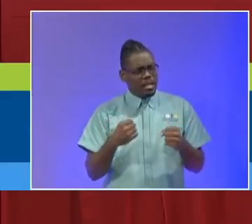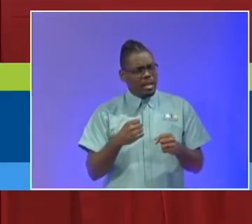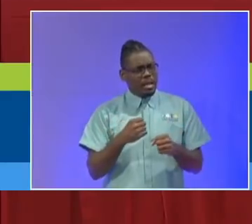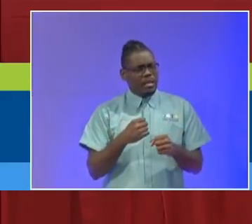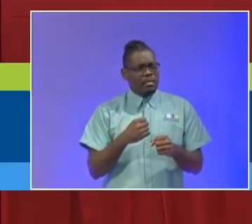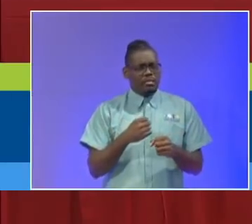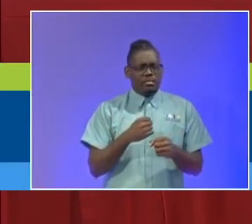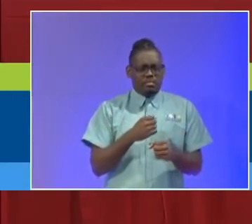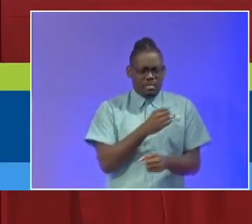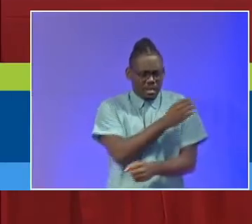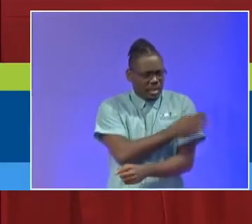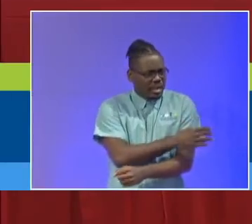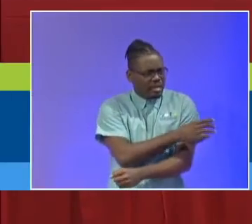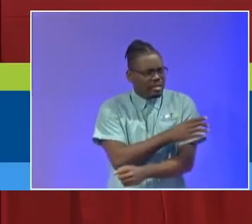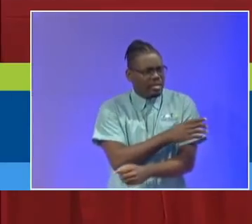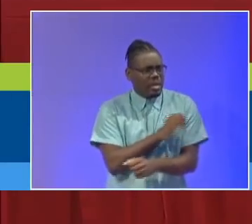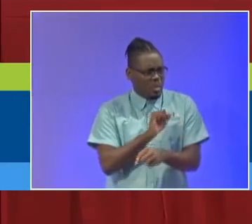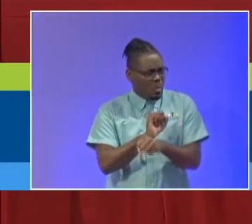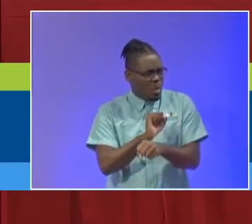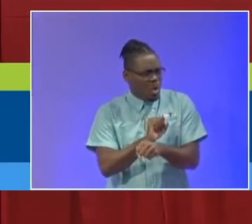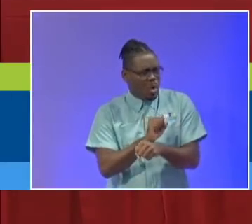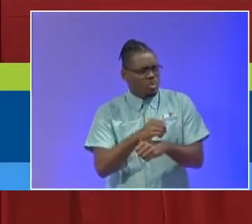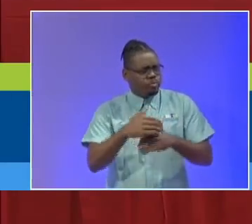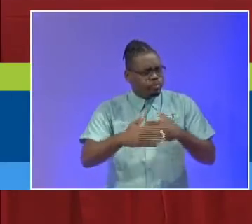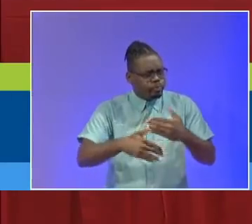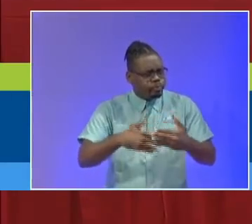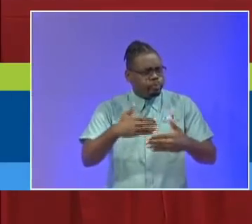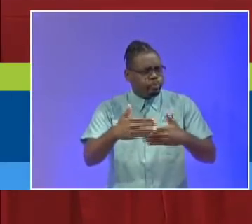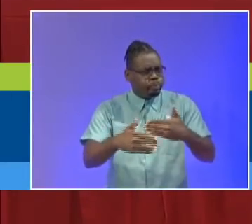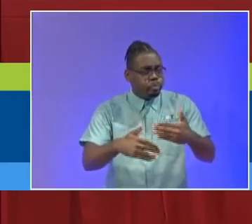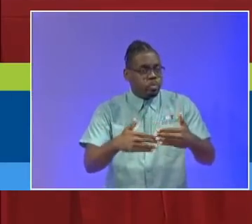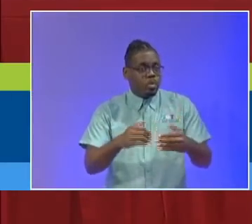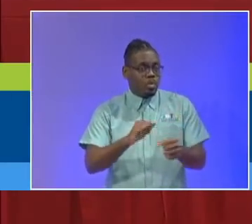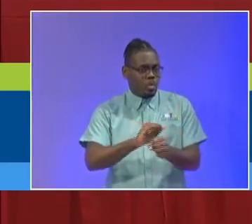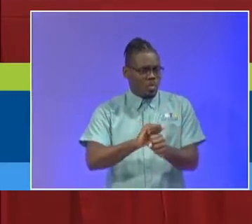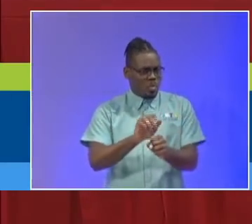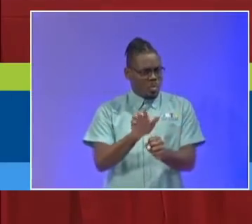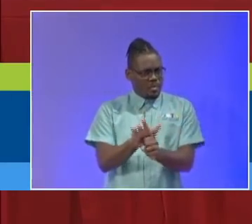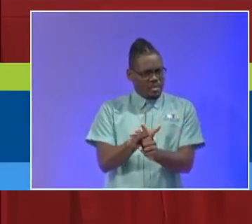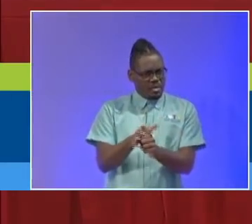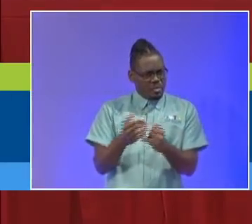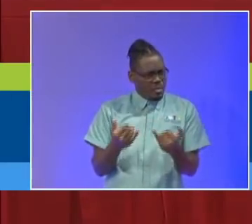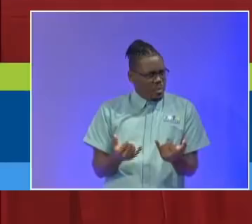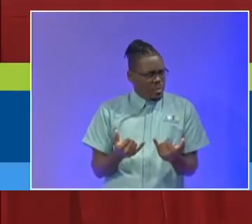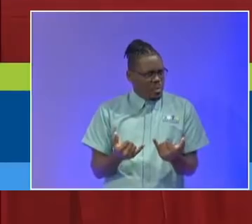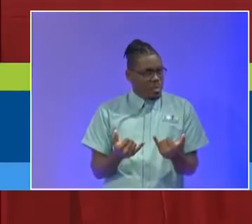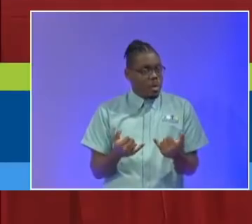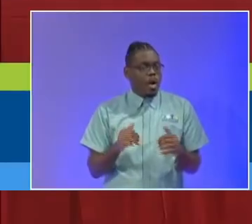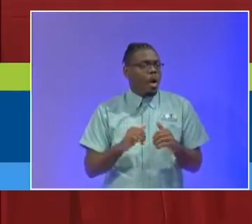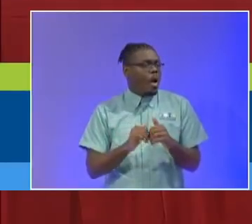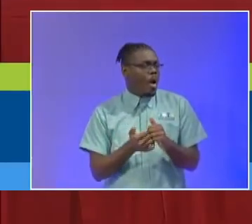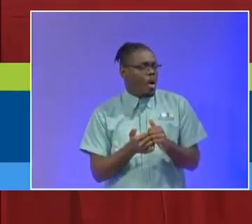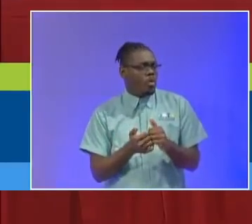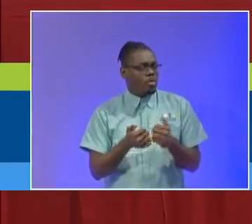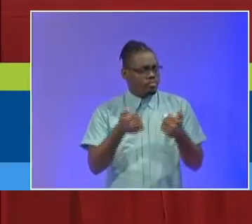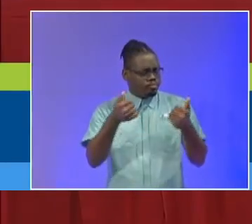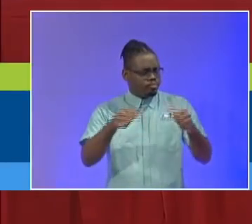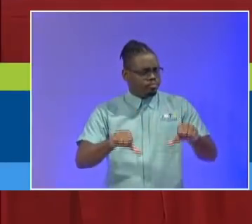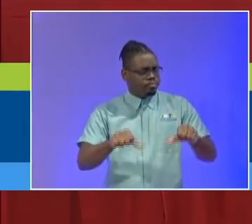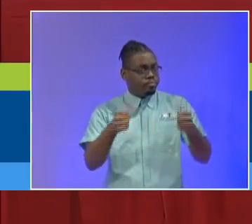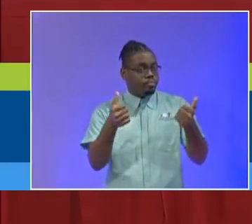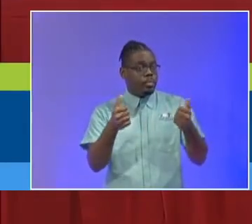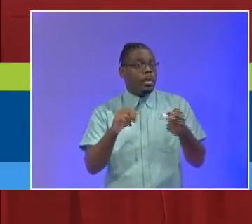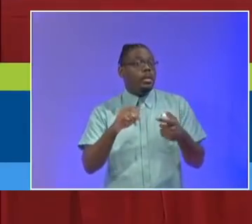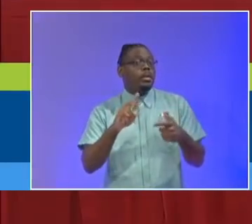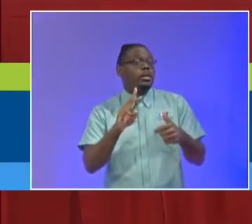for testing blood with donors, because there have been a lot of complaints. We've been hearing people haven't been able